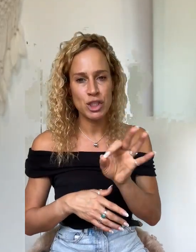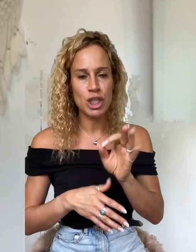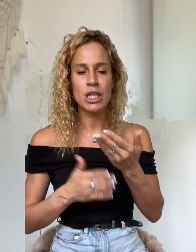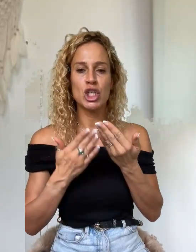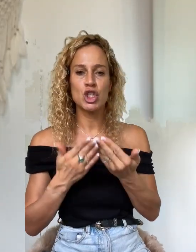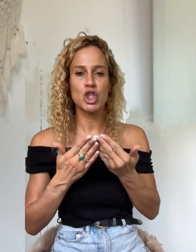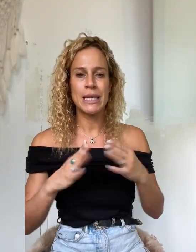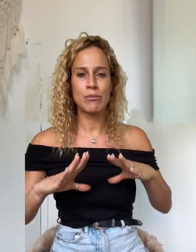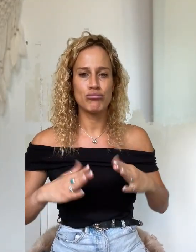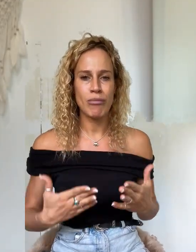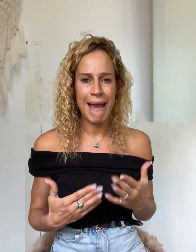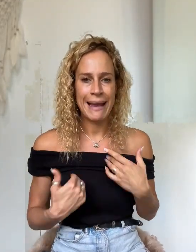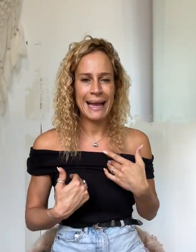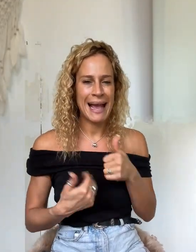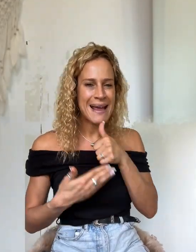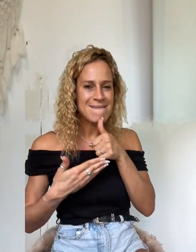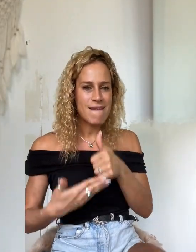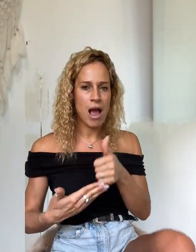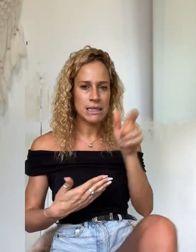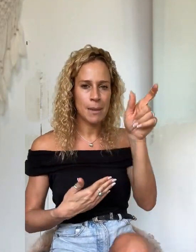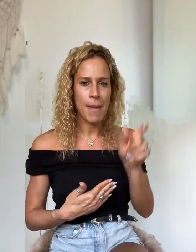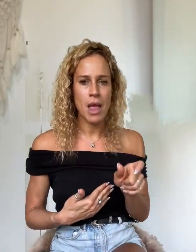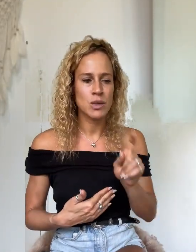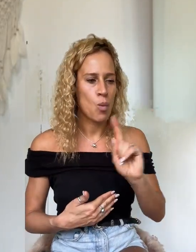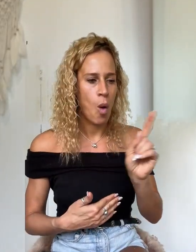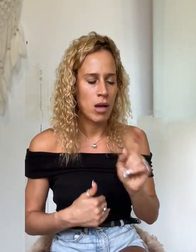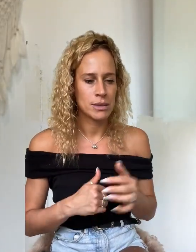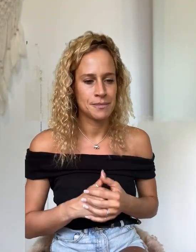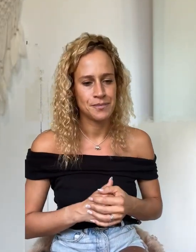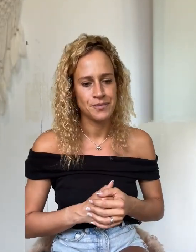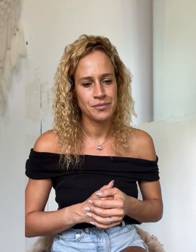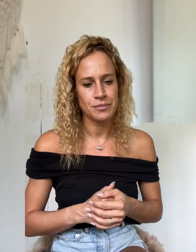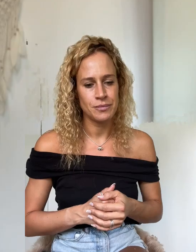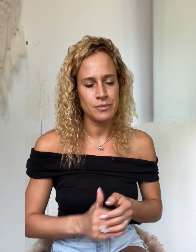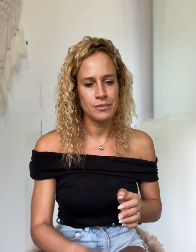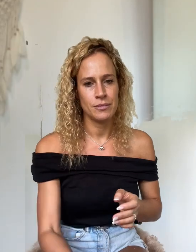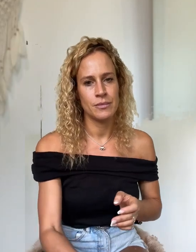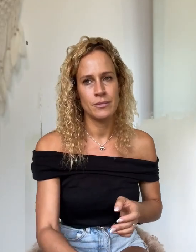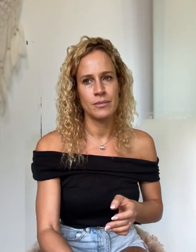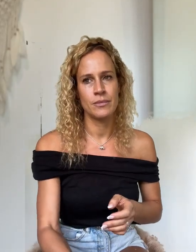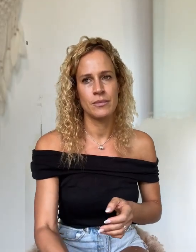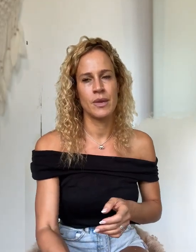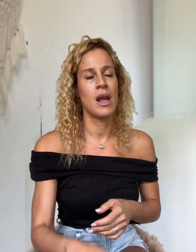break. Okay, my advice to this person was,